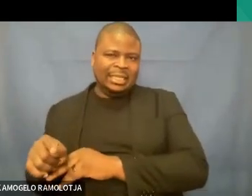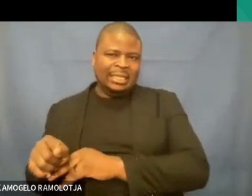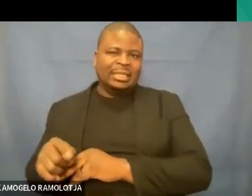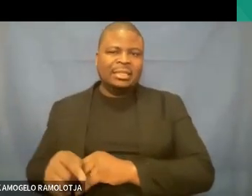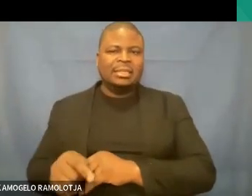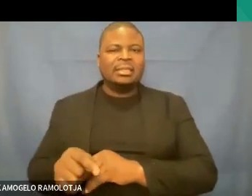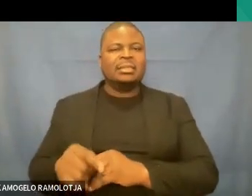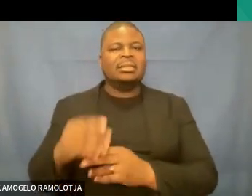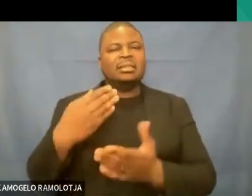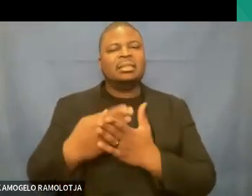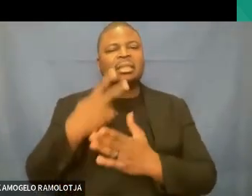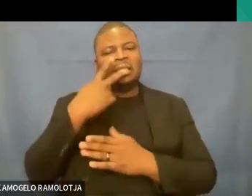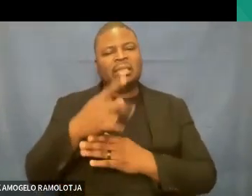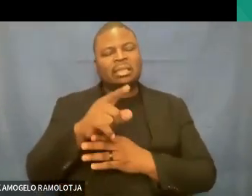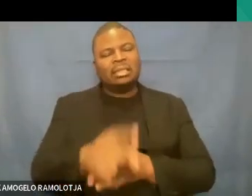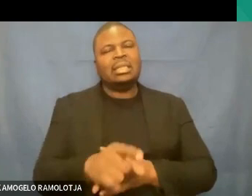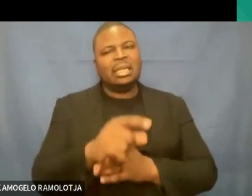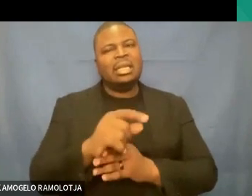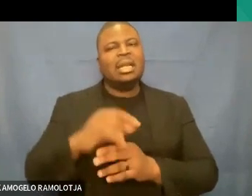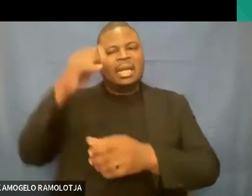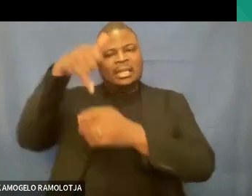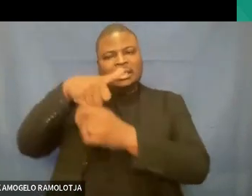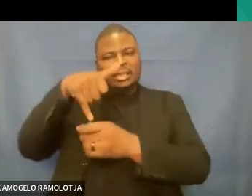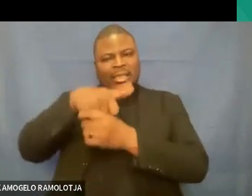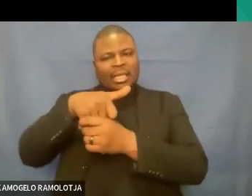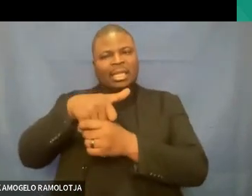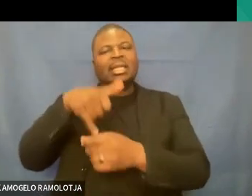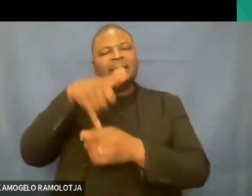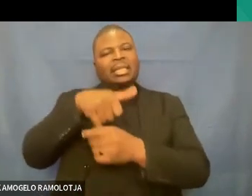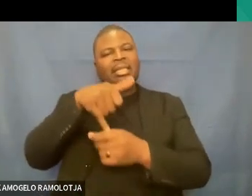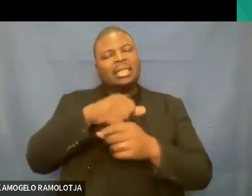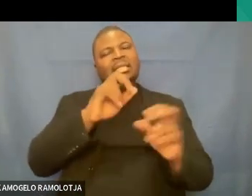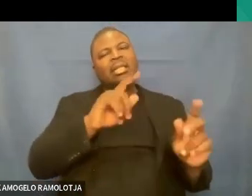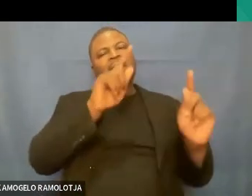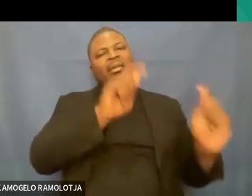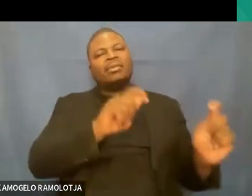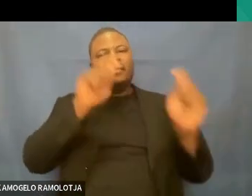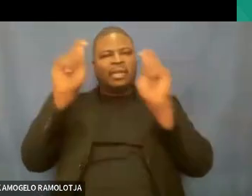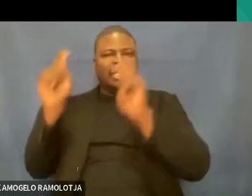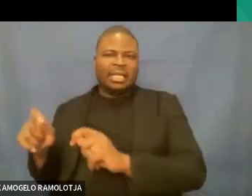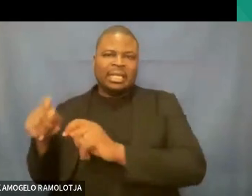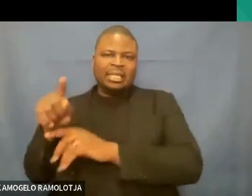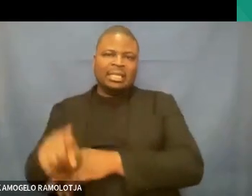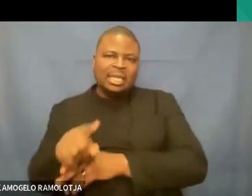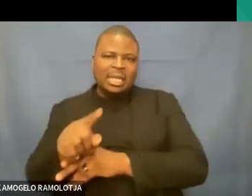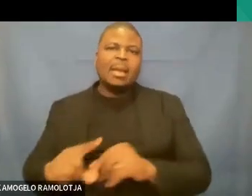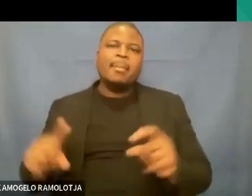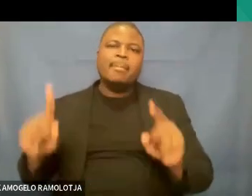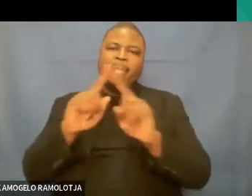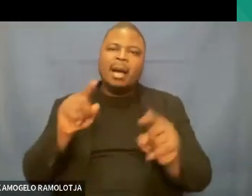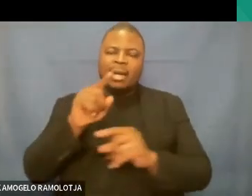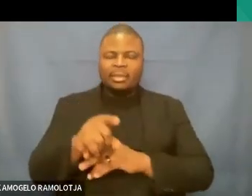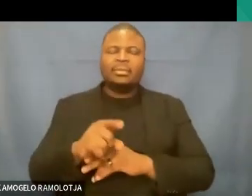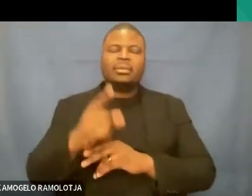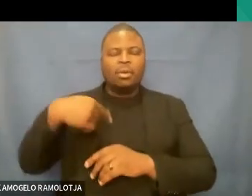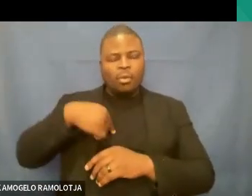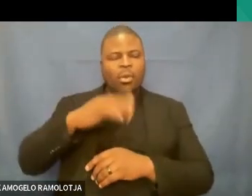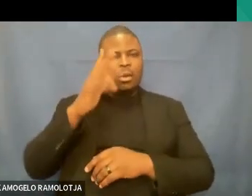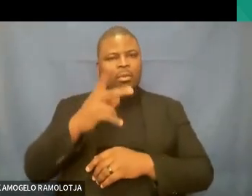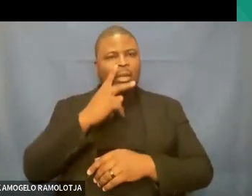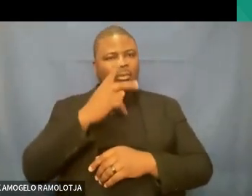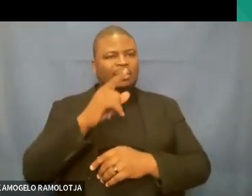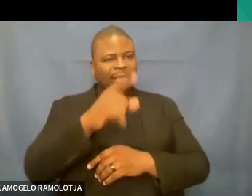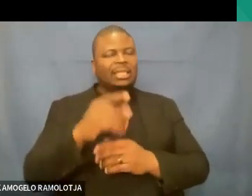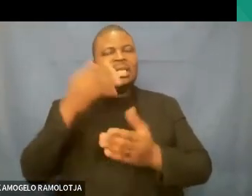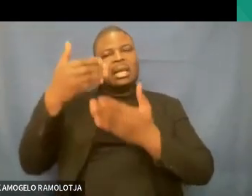great internal referrals to our psychosocial support. And we would have seen the same thing from the previous slide, where there